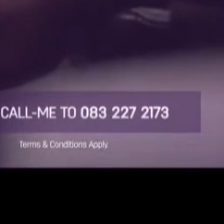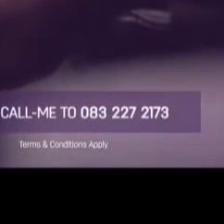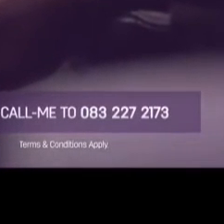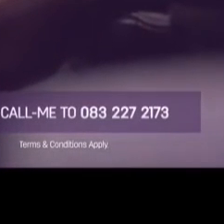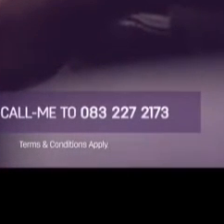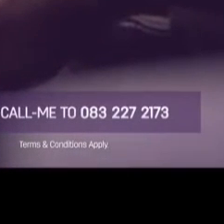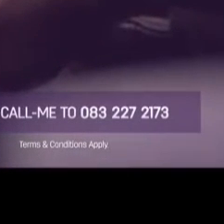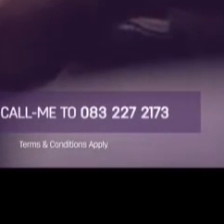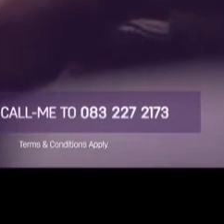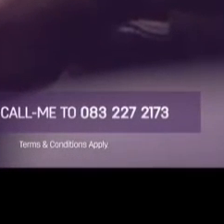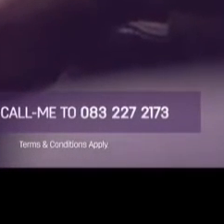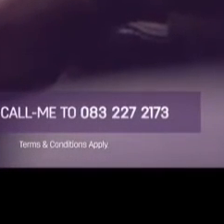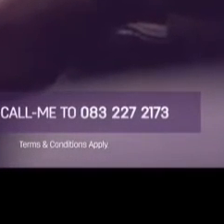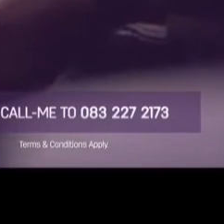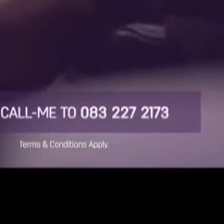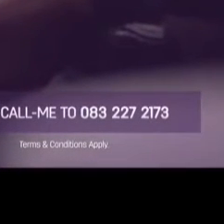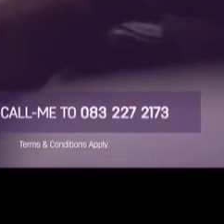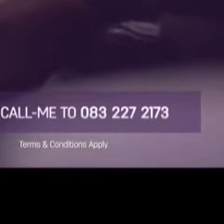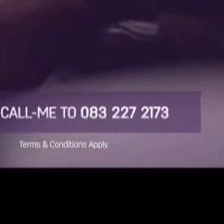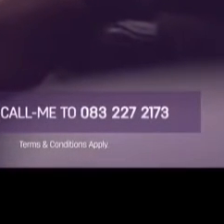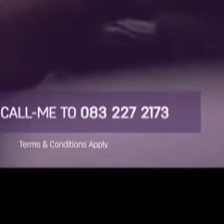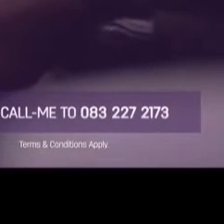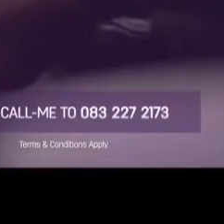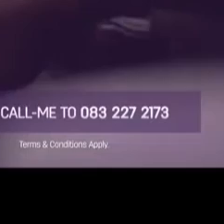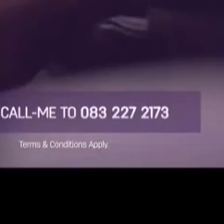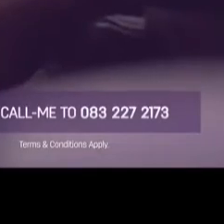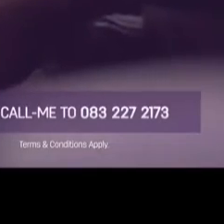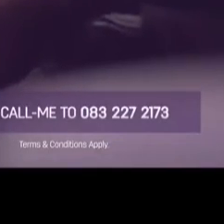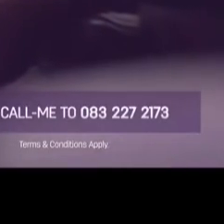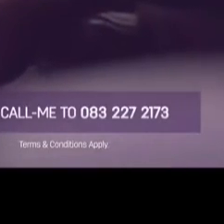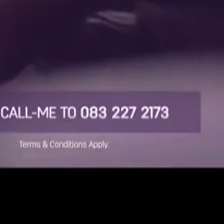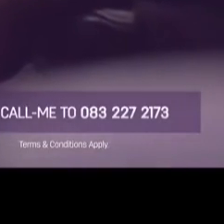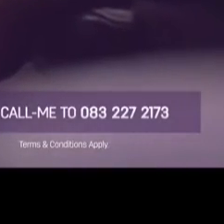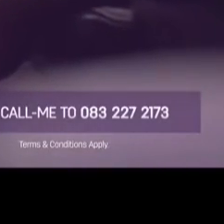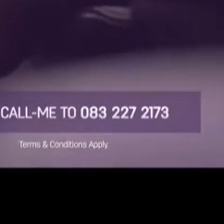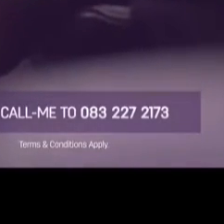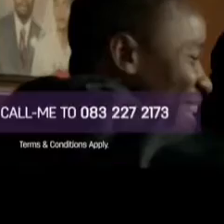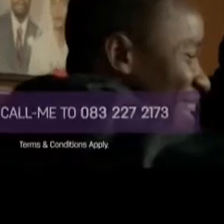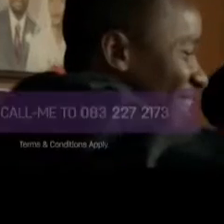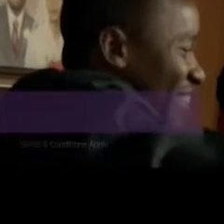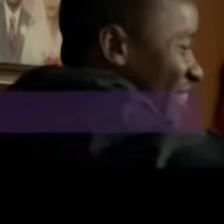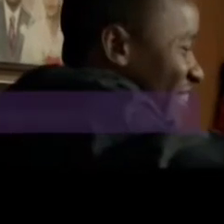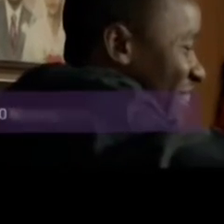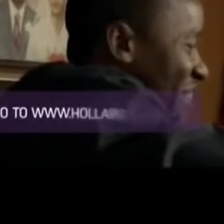within 24 hours. It also pays an additional 35,000